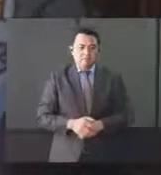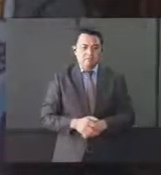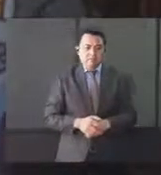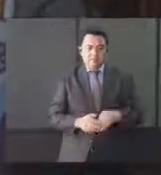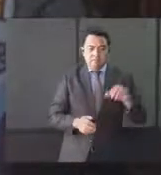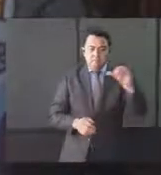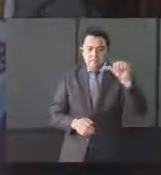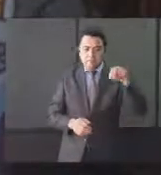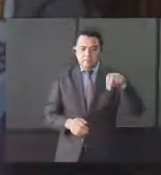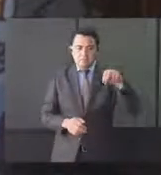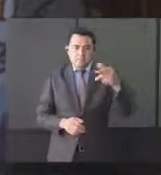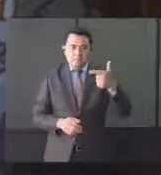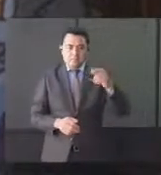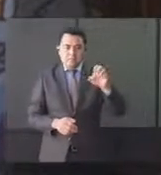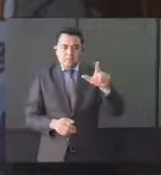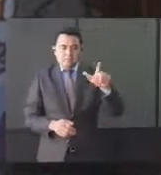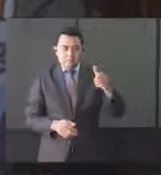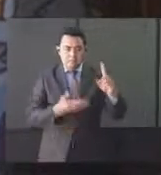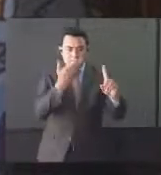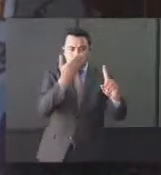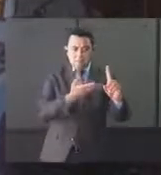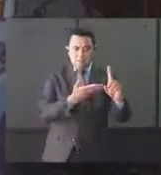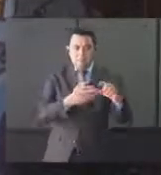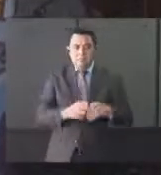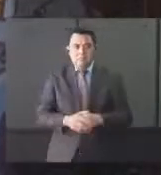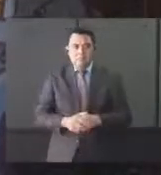Angel. Thank you.